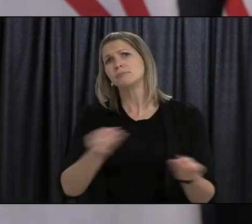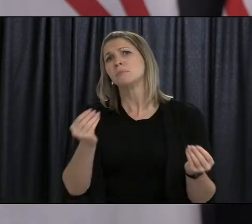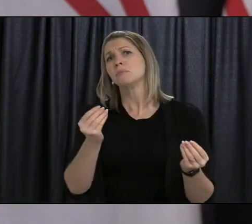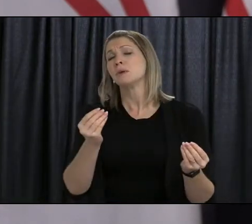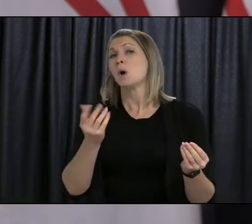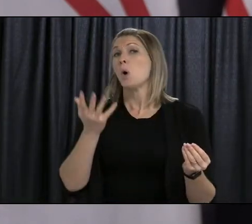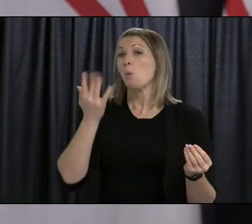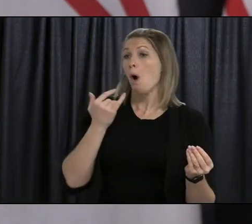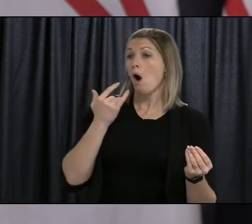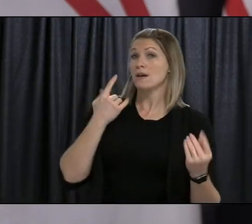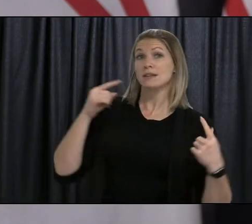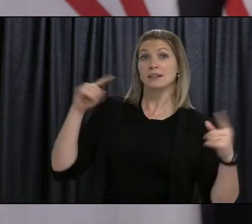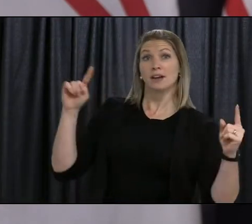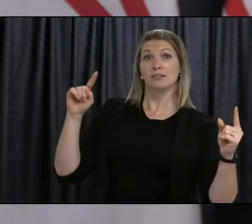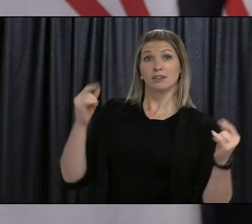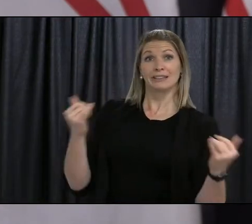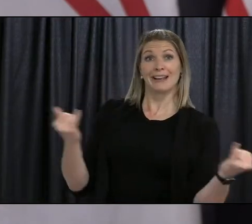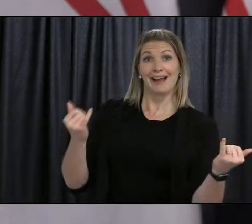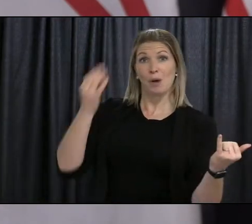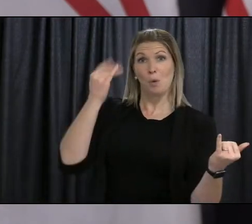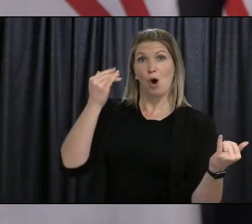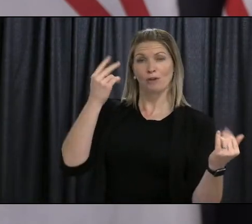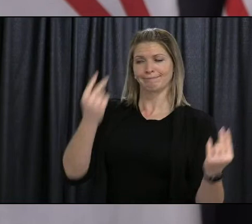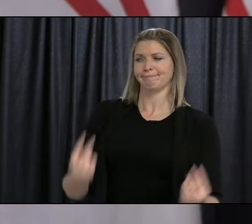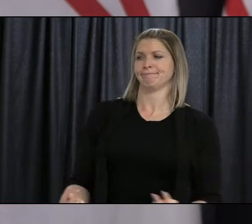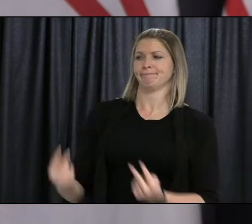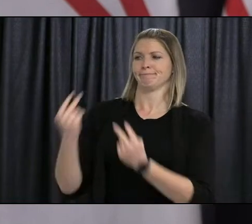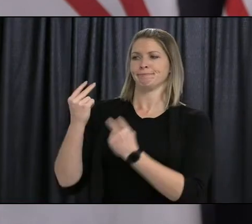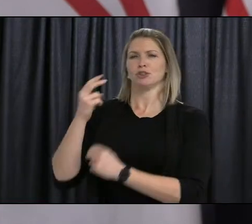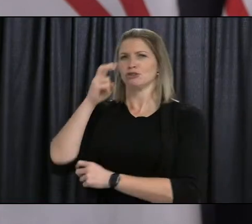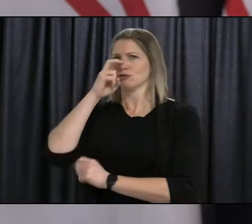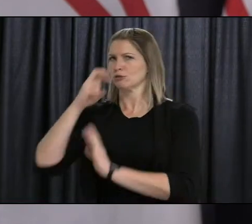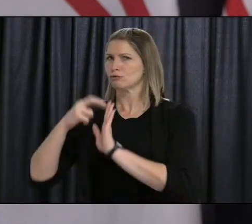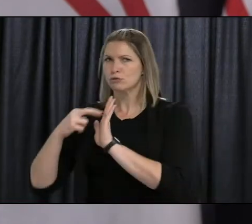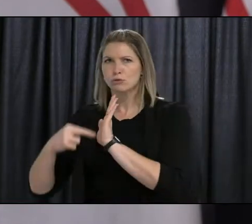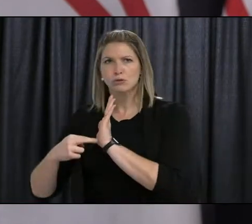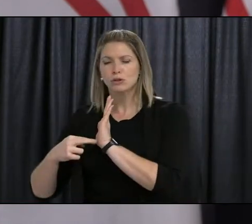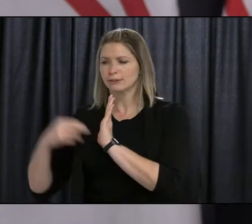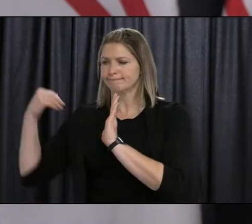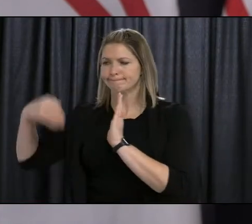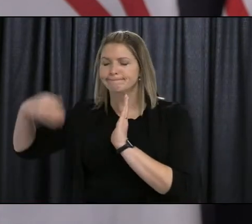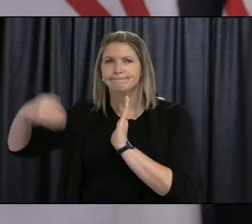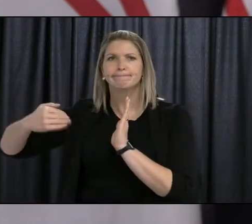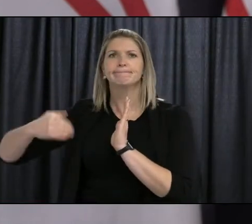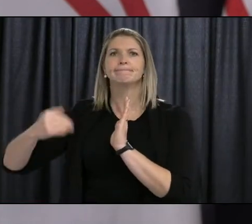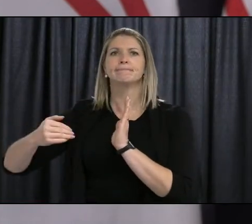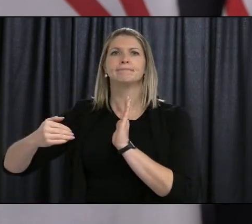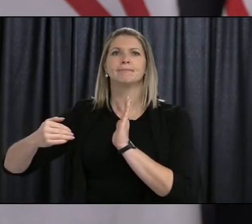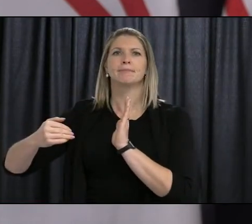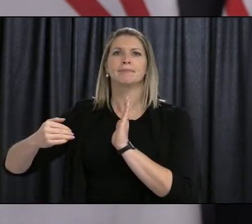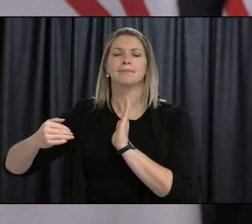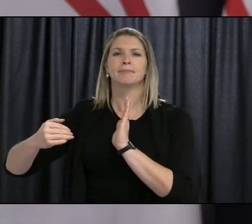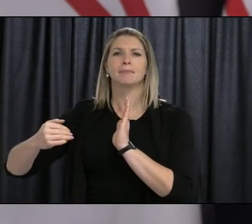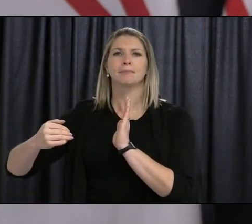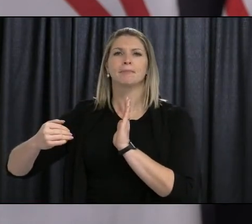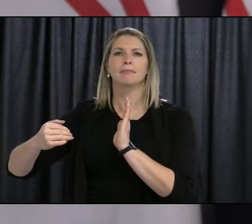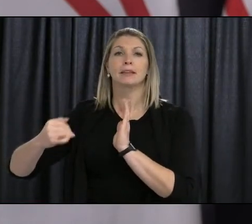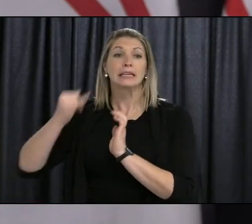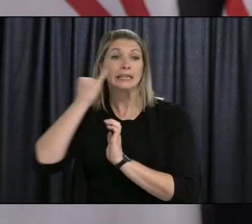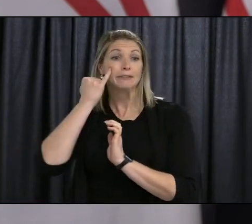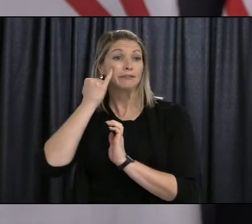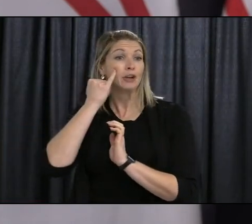to date is directly attributable to our strict adherence to the public health measures in place. If not for our strong